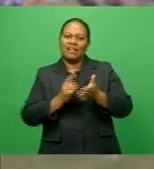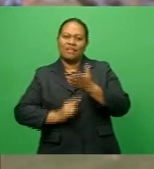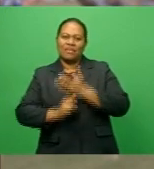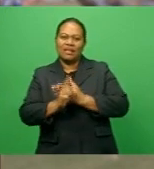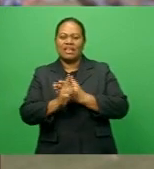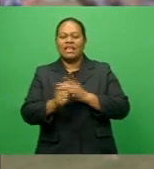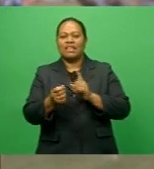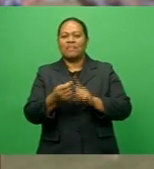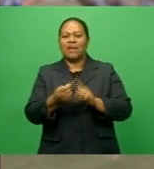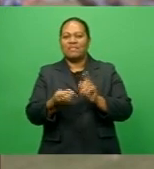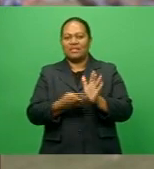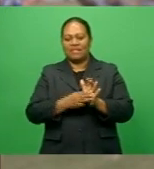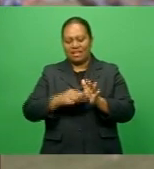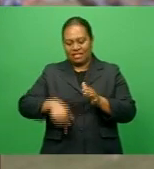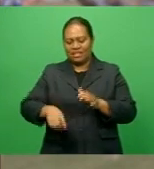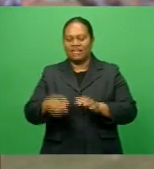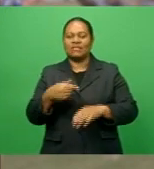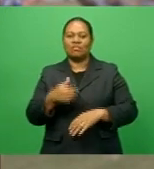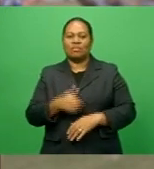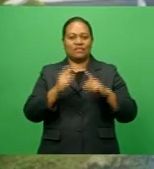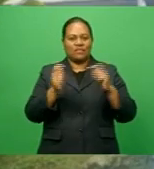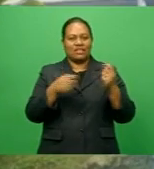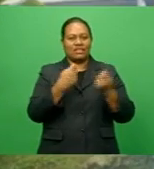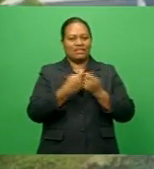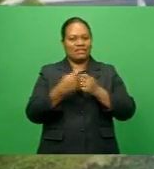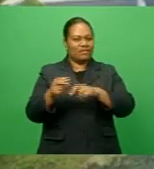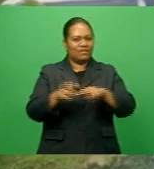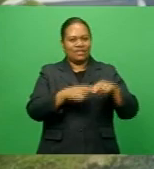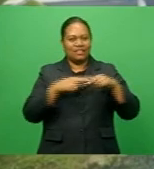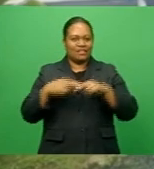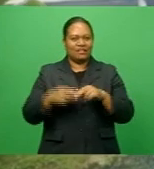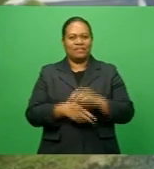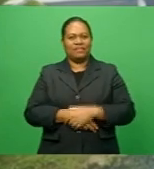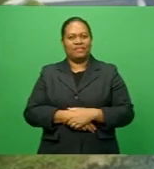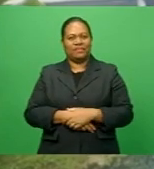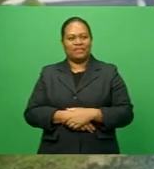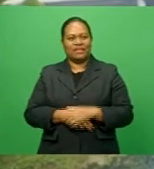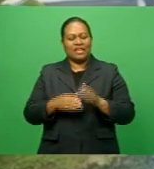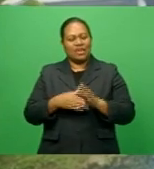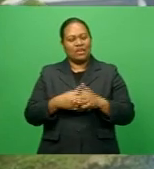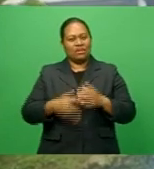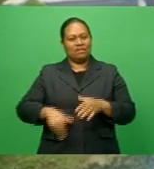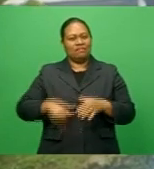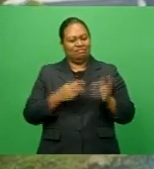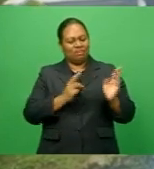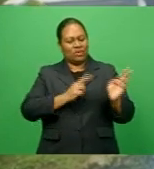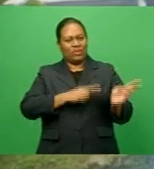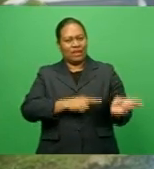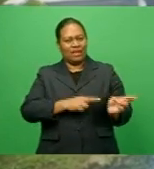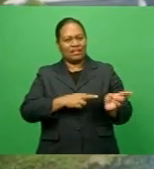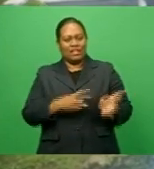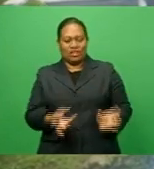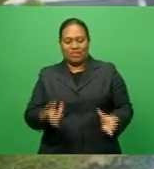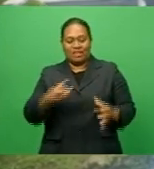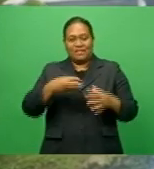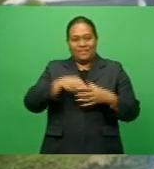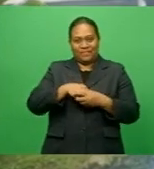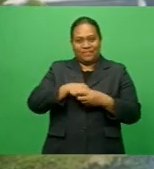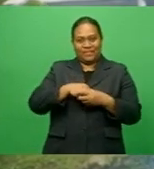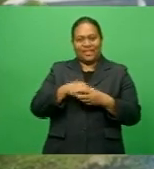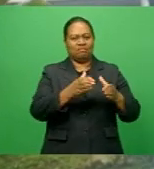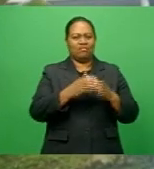Ardern this morning. Karlaini Tavi has more. Very happy, I was very relaxed to be amongst